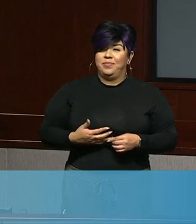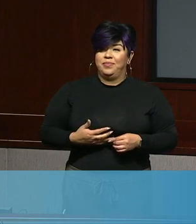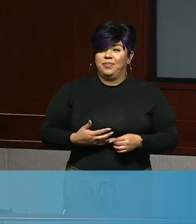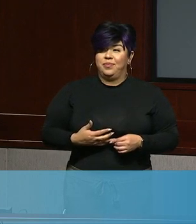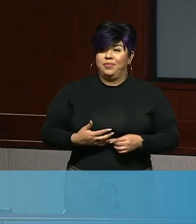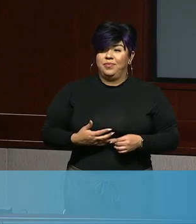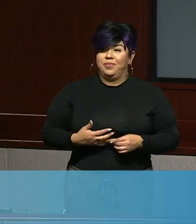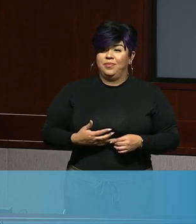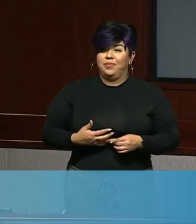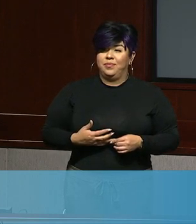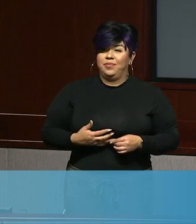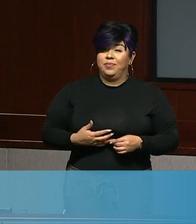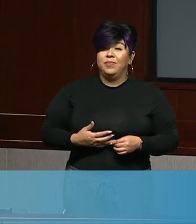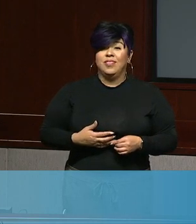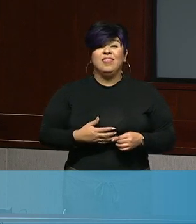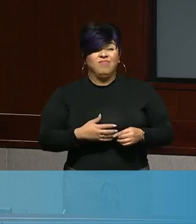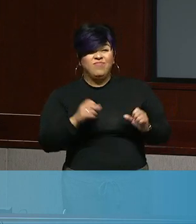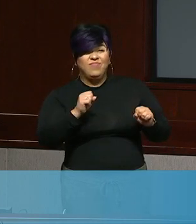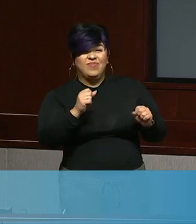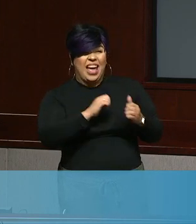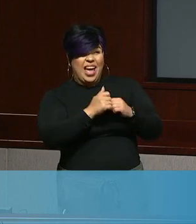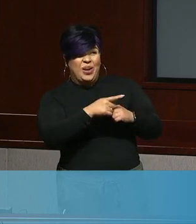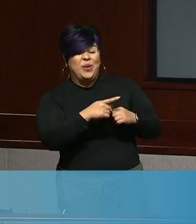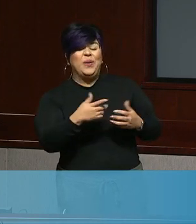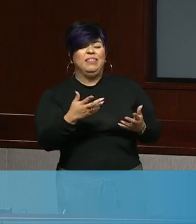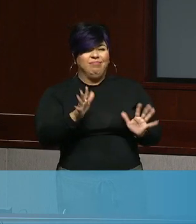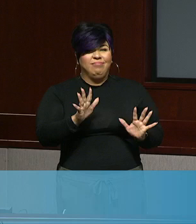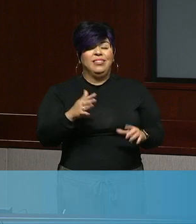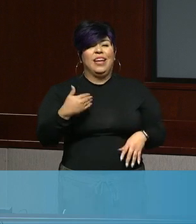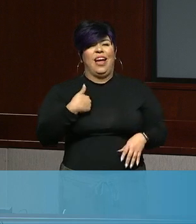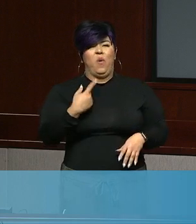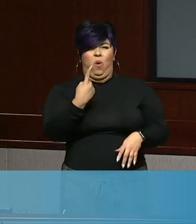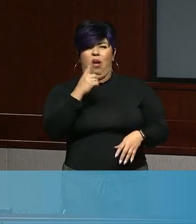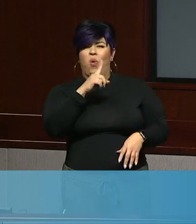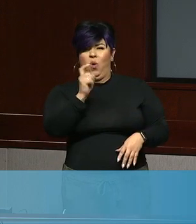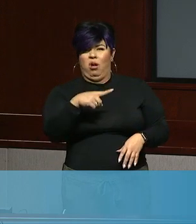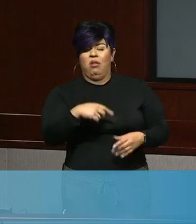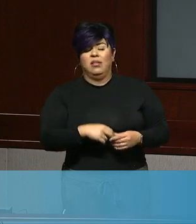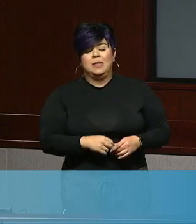Yes, Megan. How are you doing today? I've just got one question about the